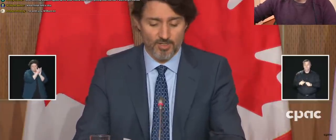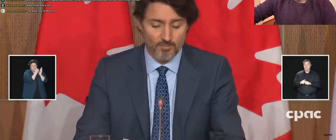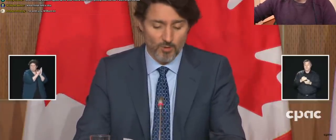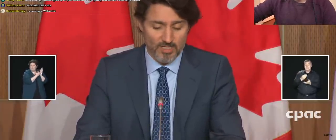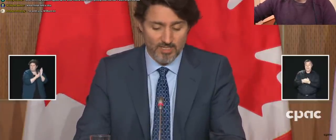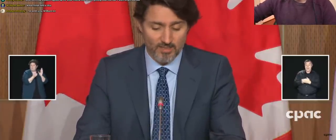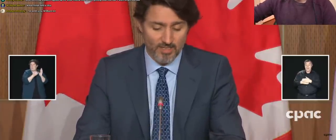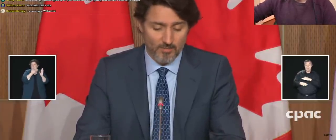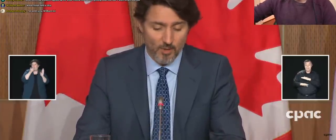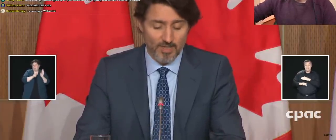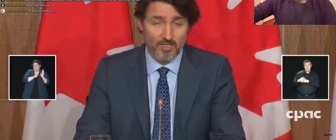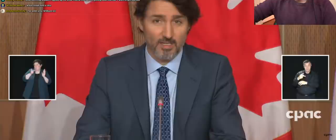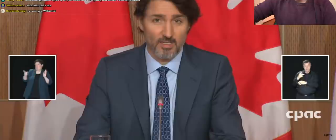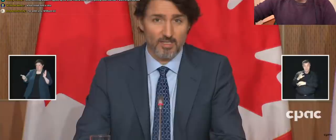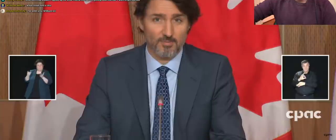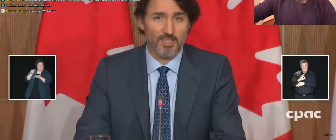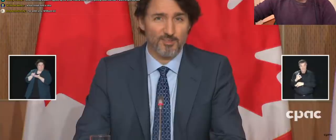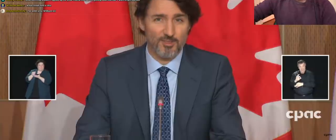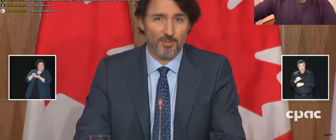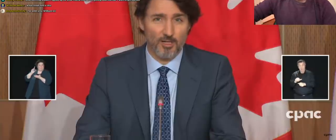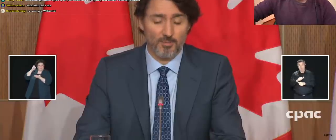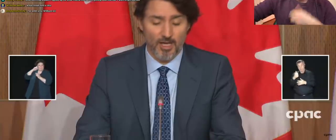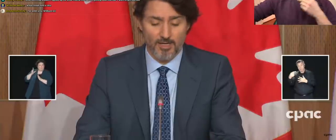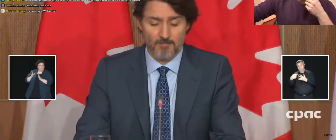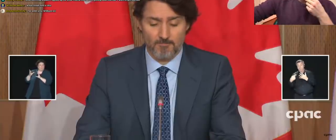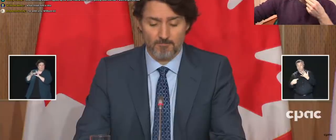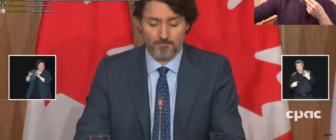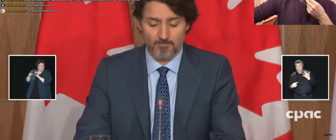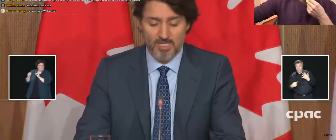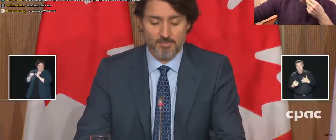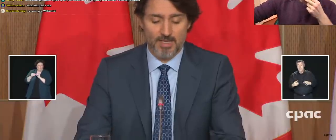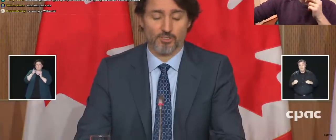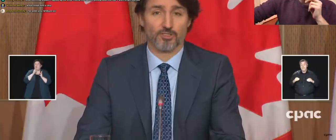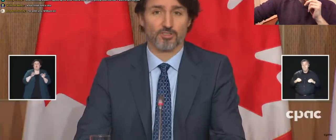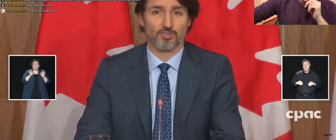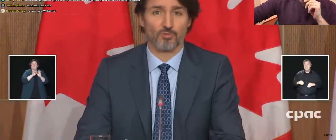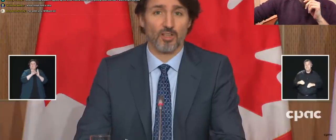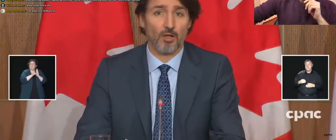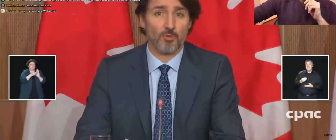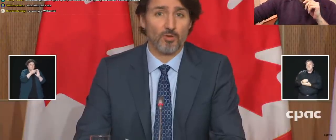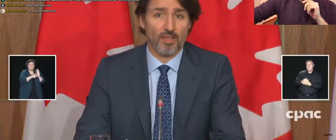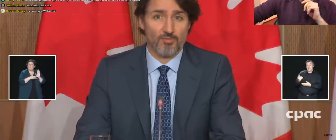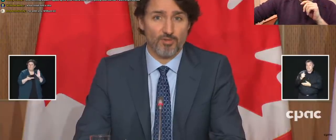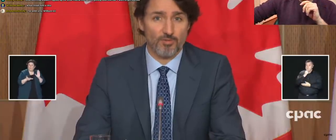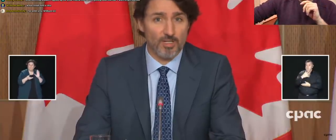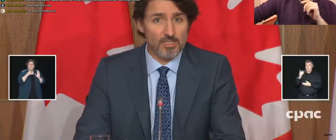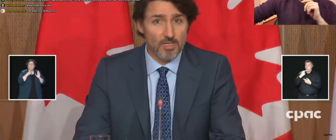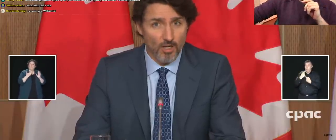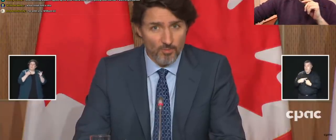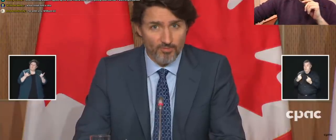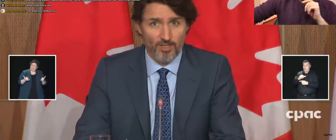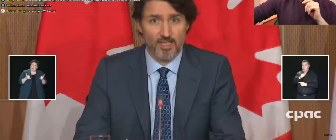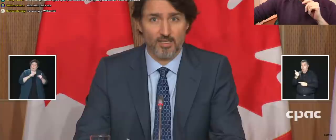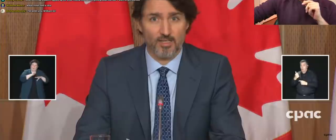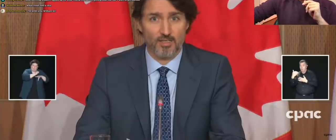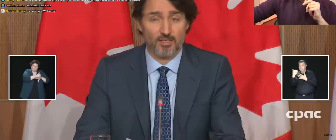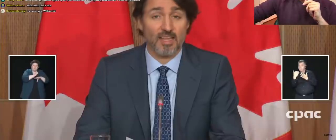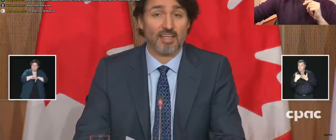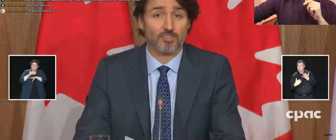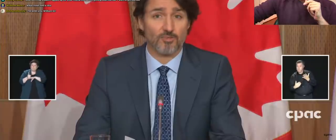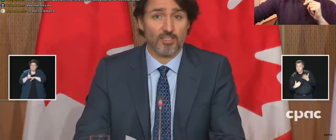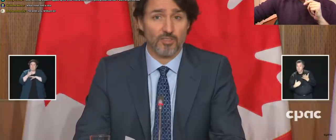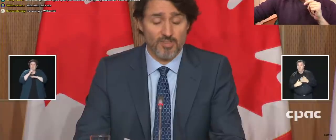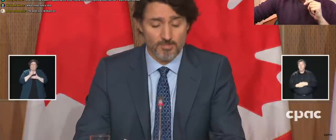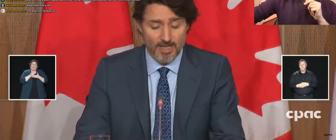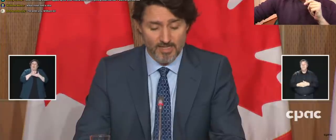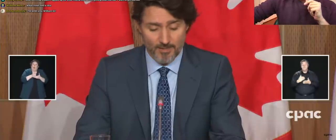minister go into more detail in a moment, but here's the bottom line. These measures will help you get through what is hopefully the